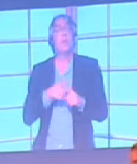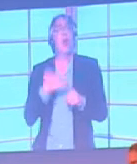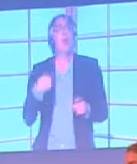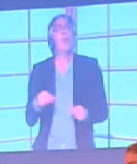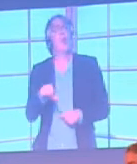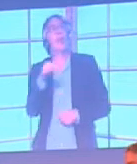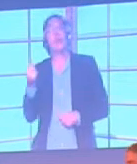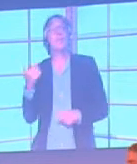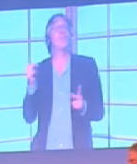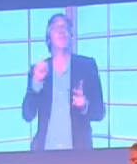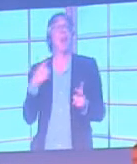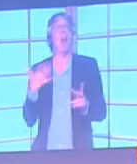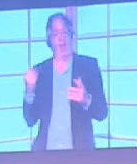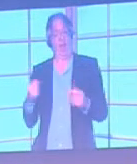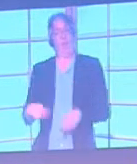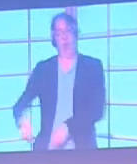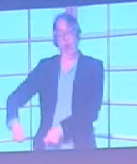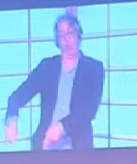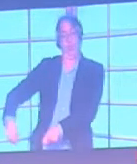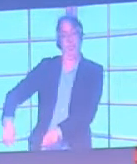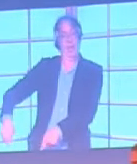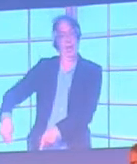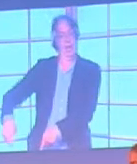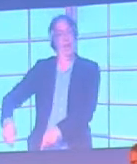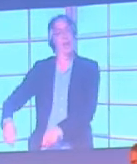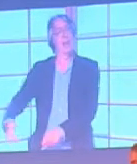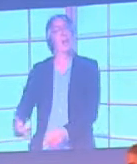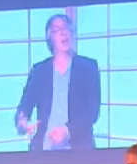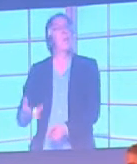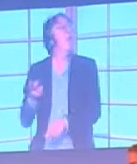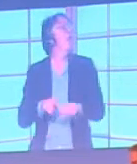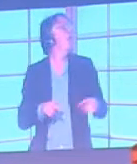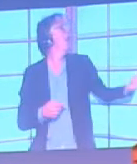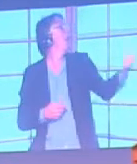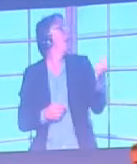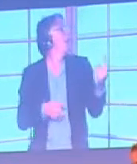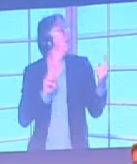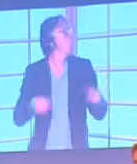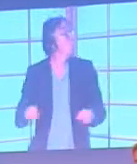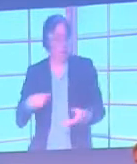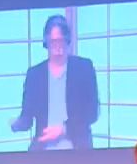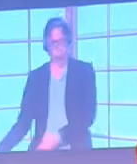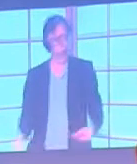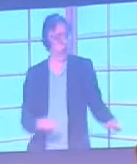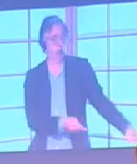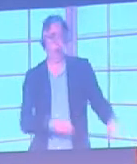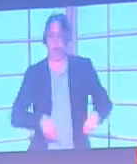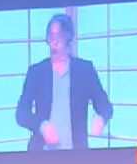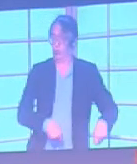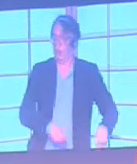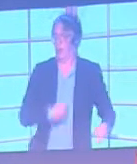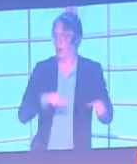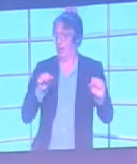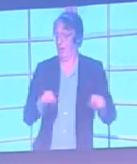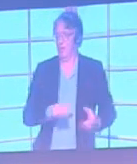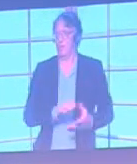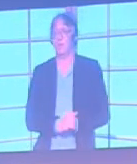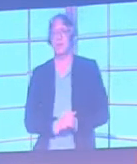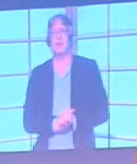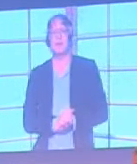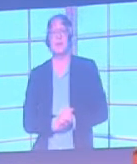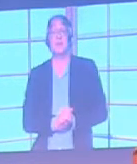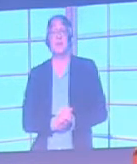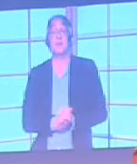extra wheelchairs. If we need to request a buggy in case of special demand, this is something that we plan.